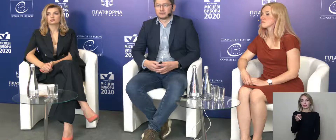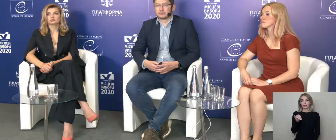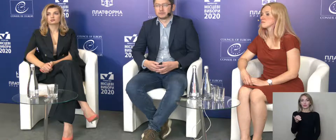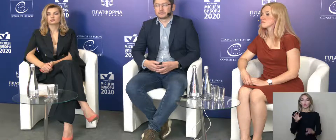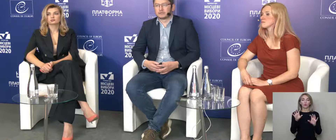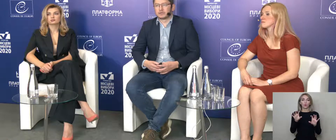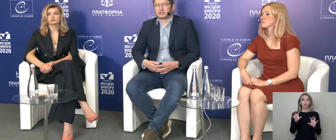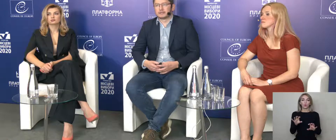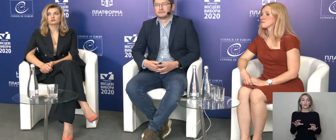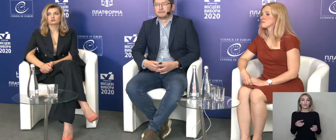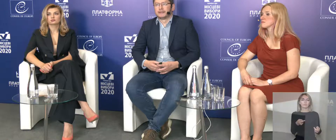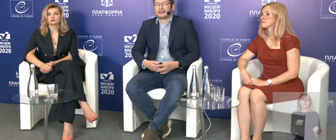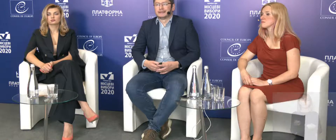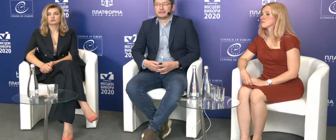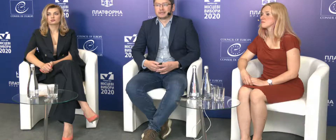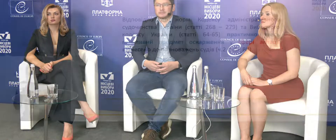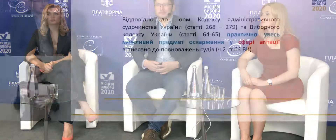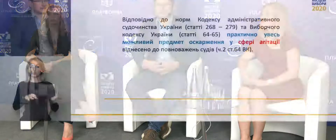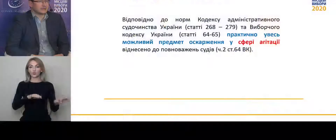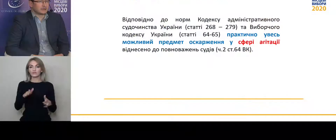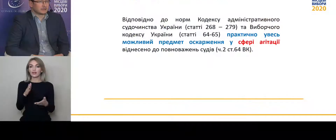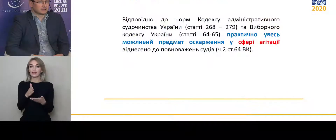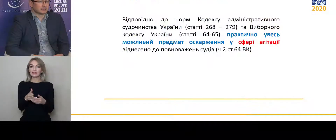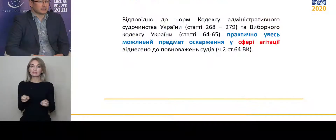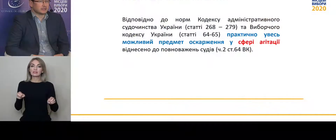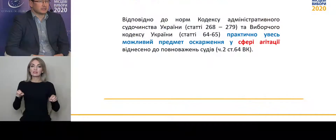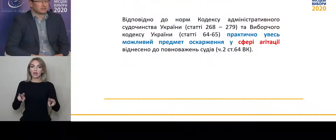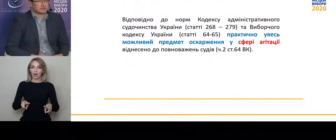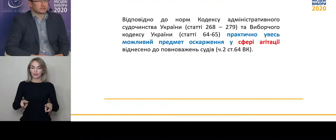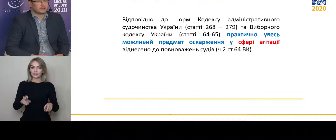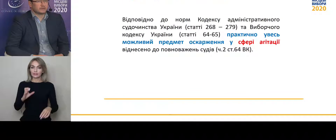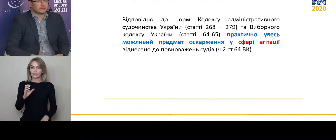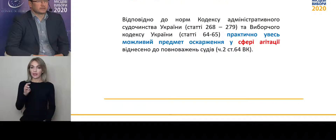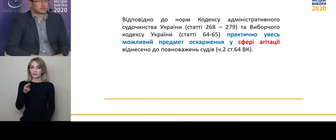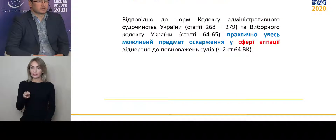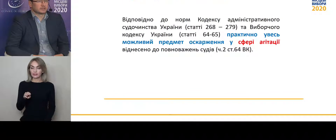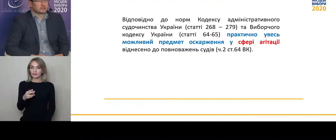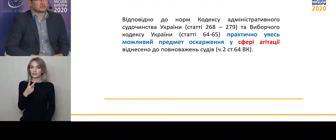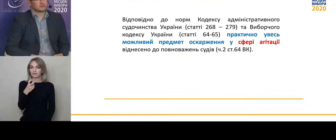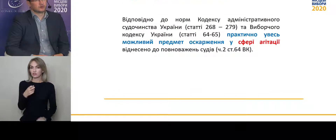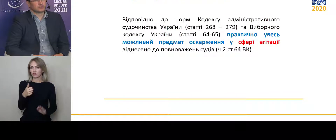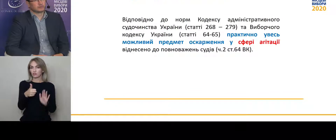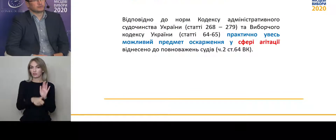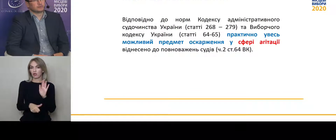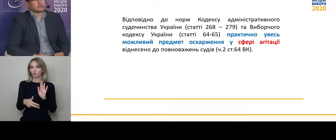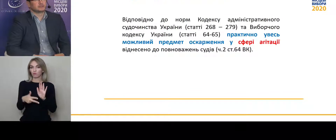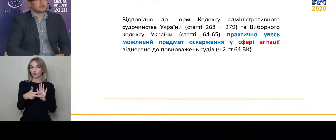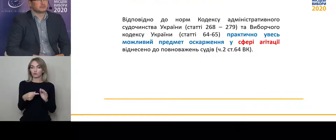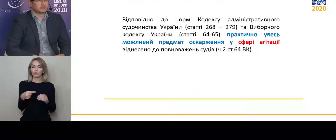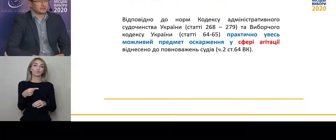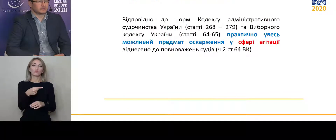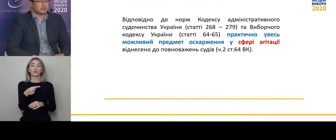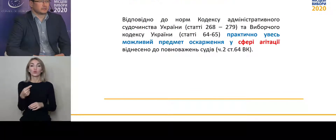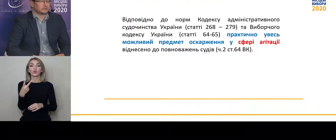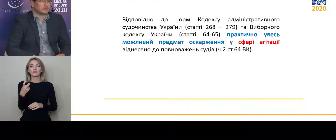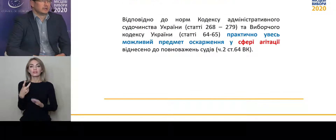see that Administrative Code of Ukraine contains special articles.